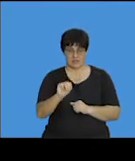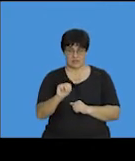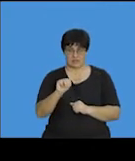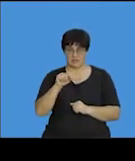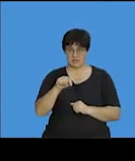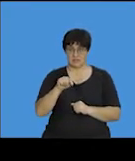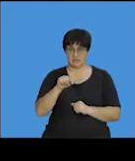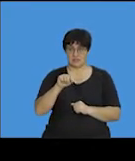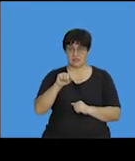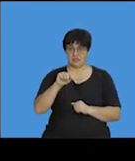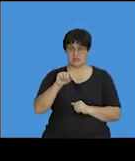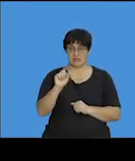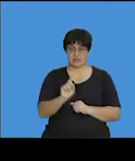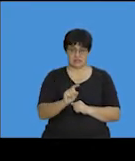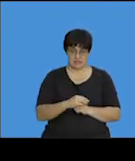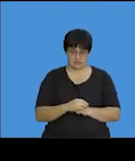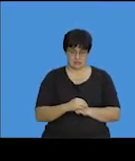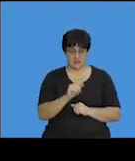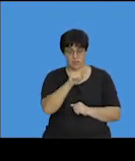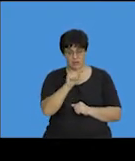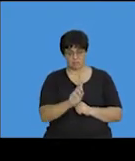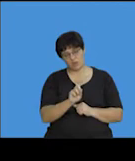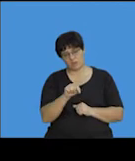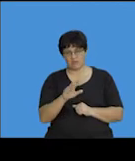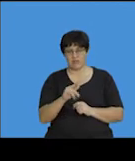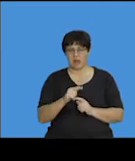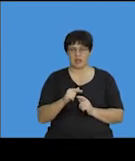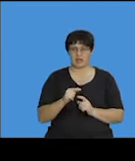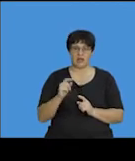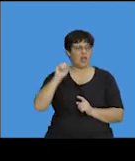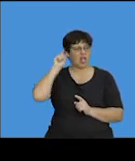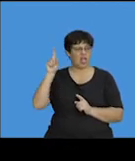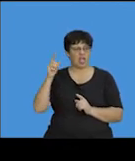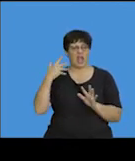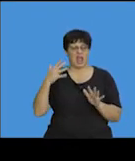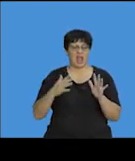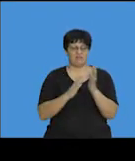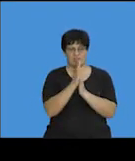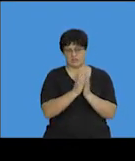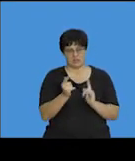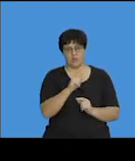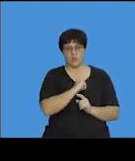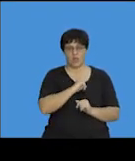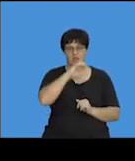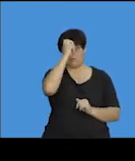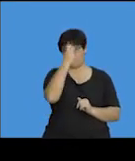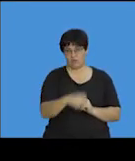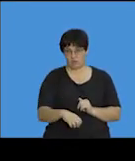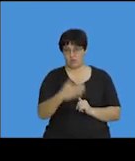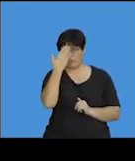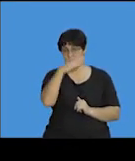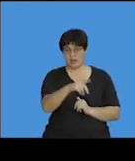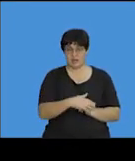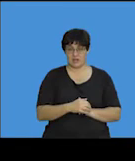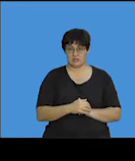us to ignore air friction. Great. Not a bad thing. What do we know? Because it's falling, we